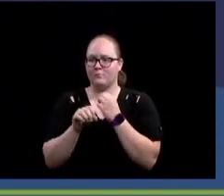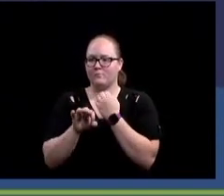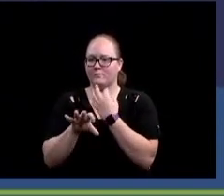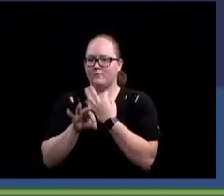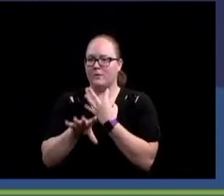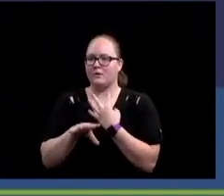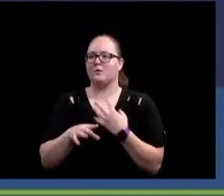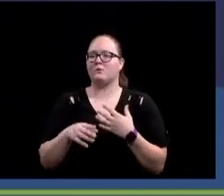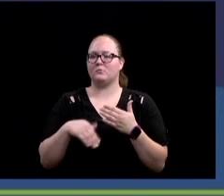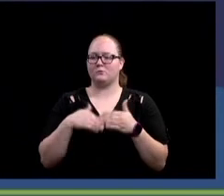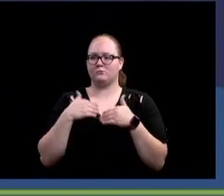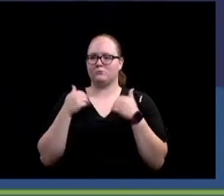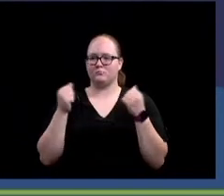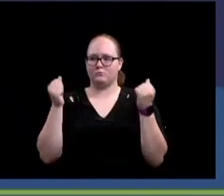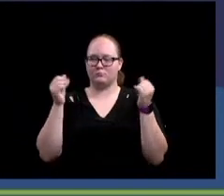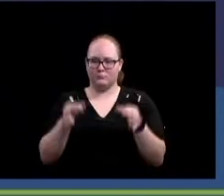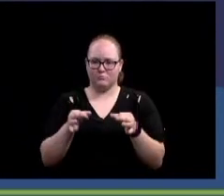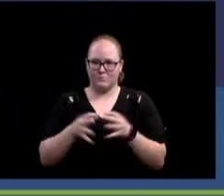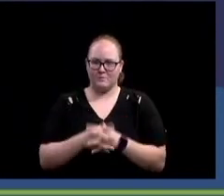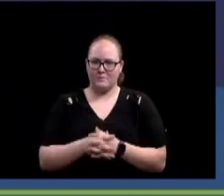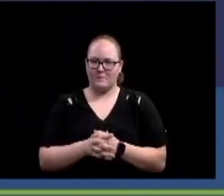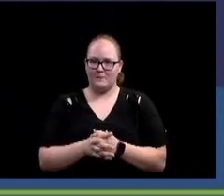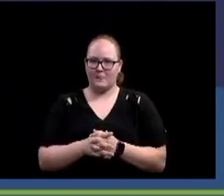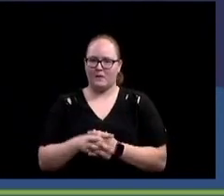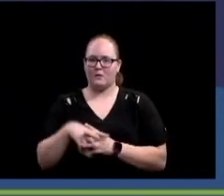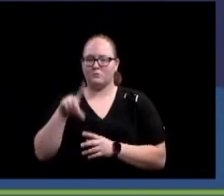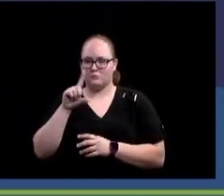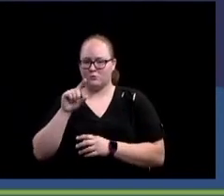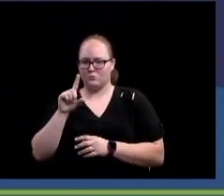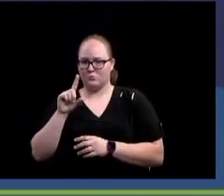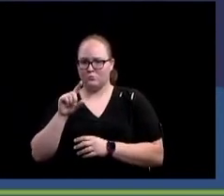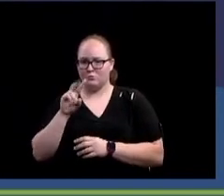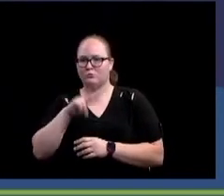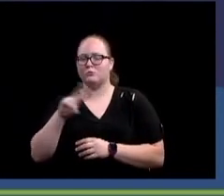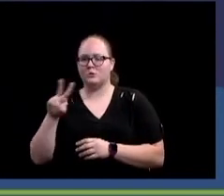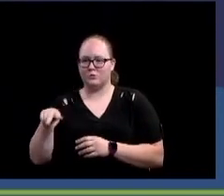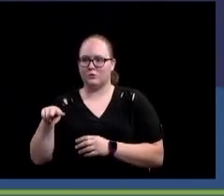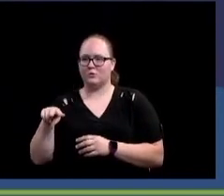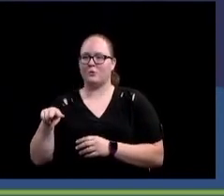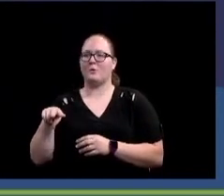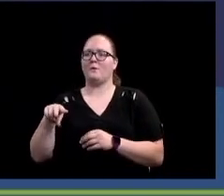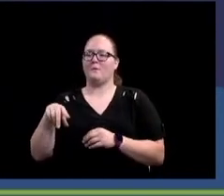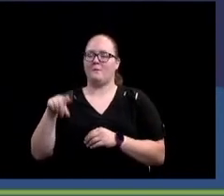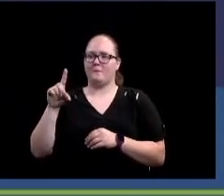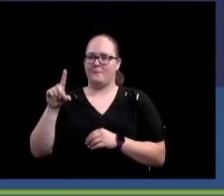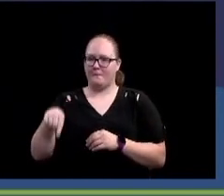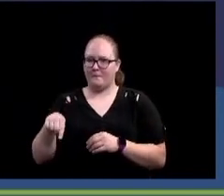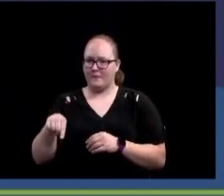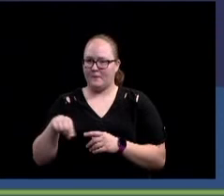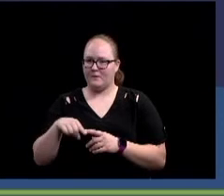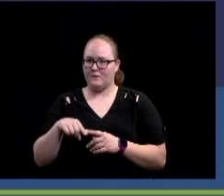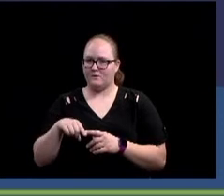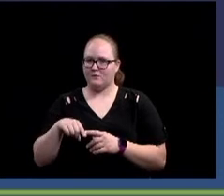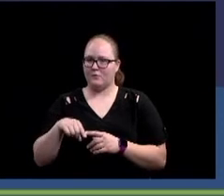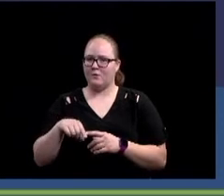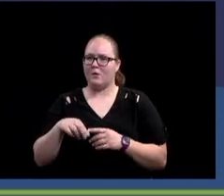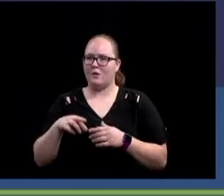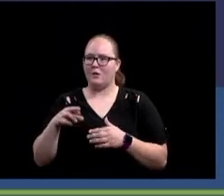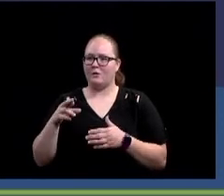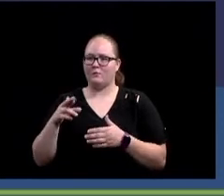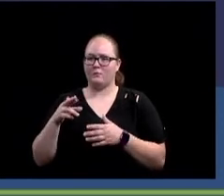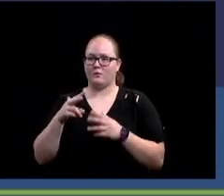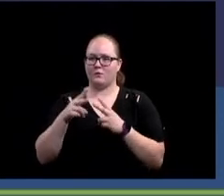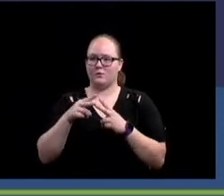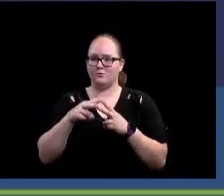22 of the items could be done with either additional resources or policy development. A couple of examples in that category